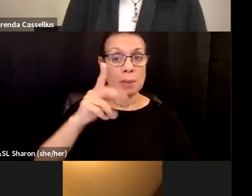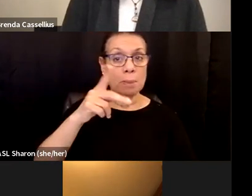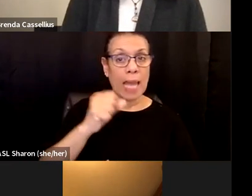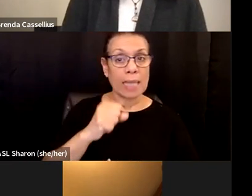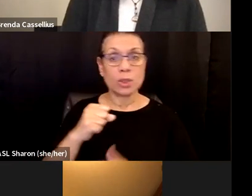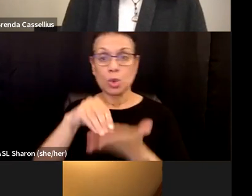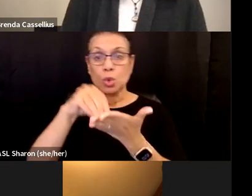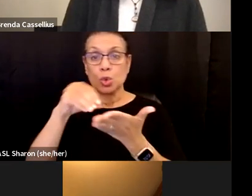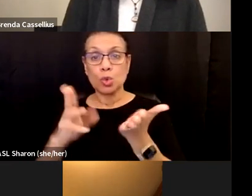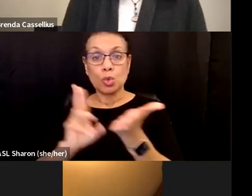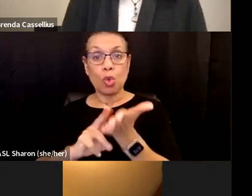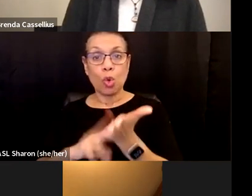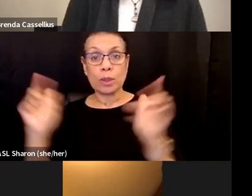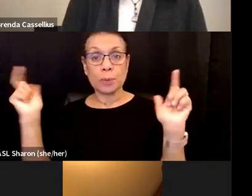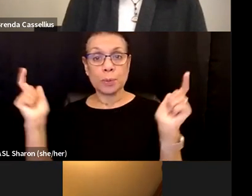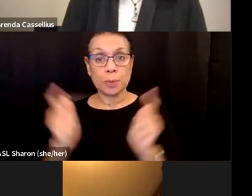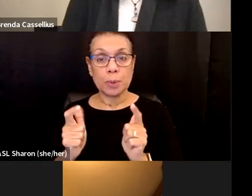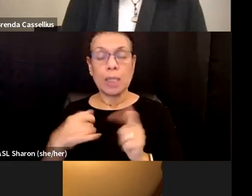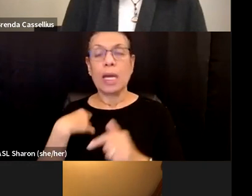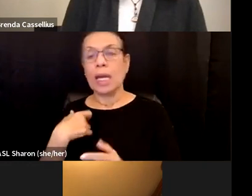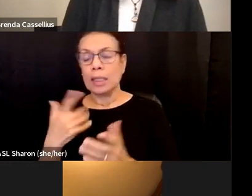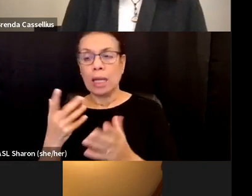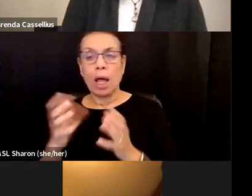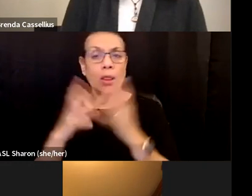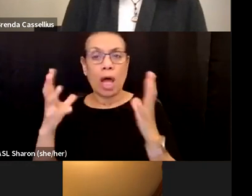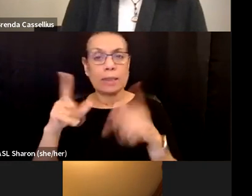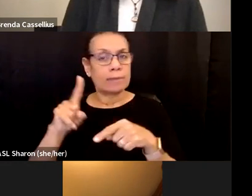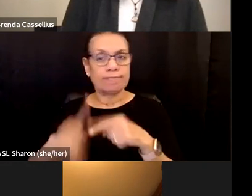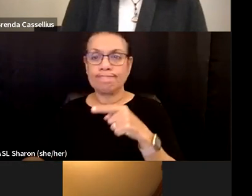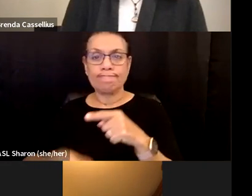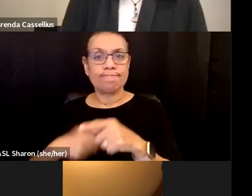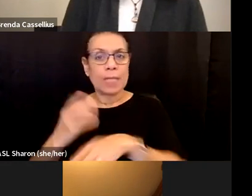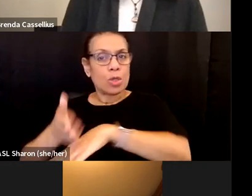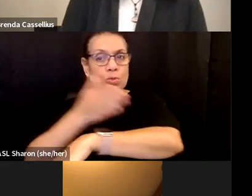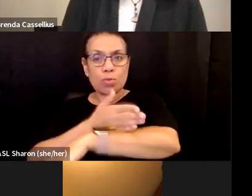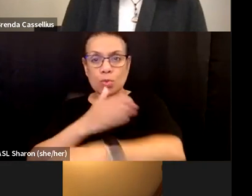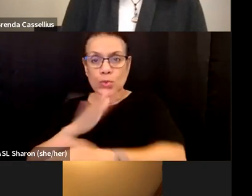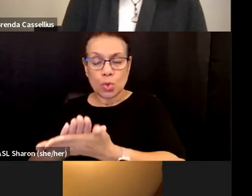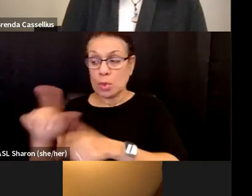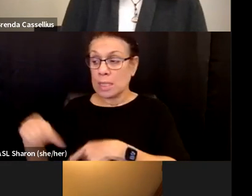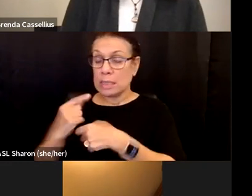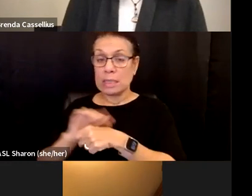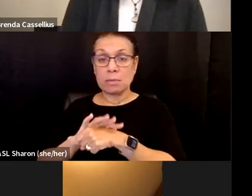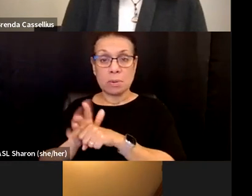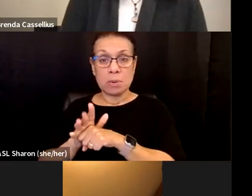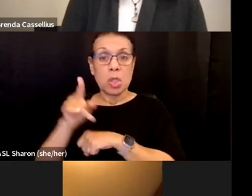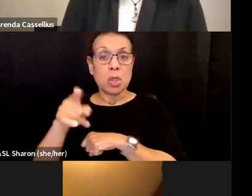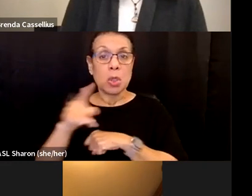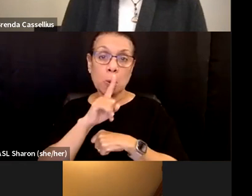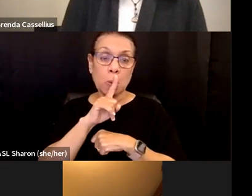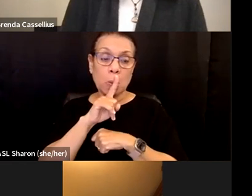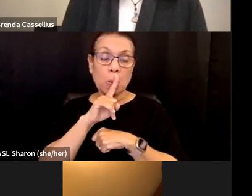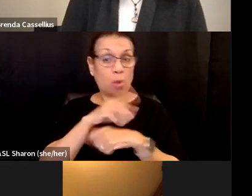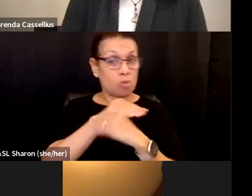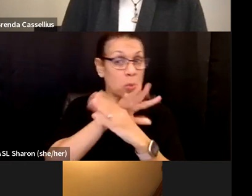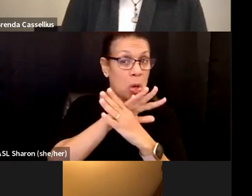plummeting mcas scores and a long-standing inability to improve schools since the pandemic you've punted on remote learning failed